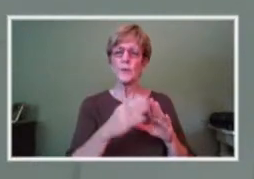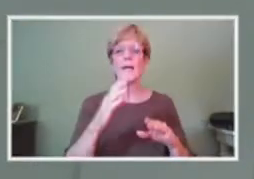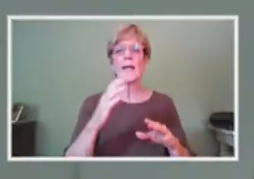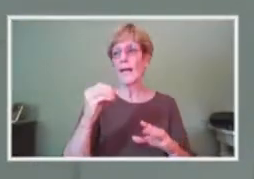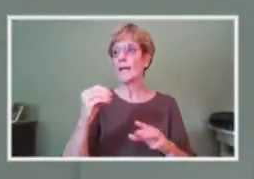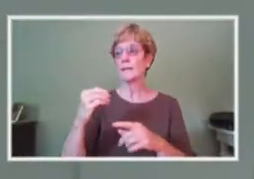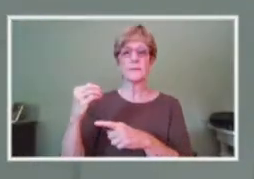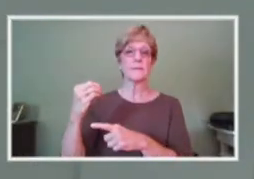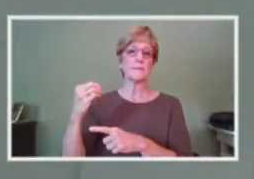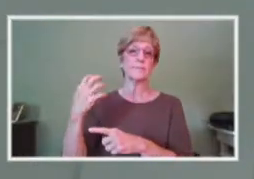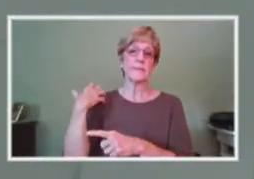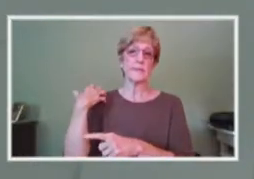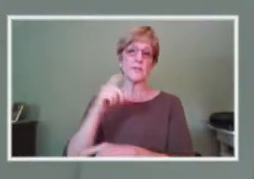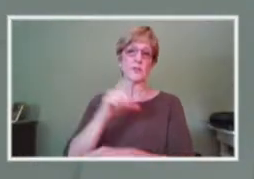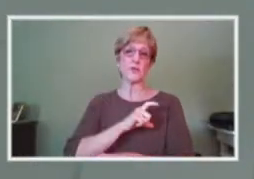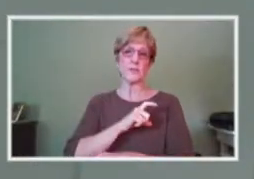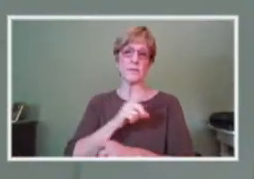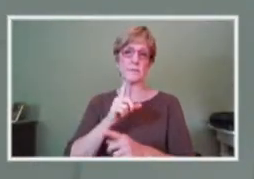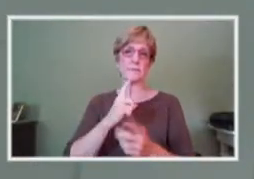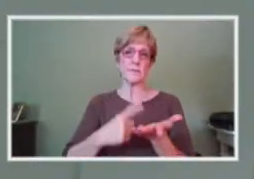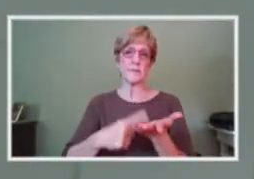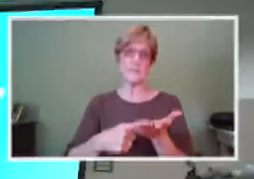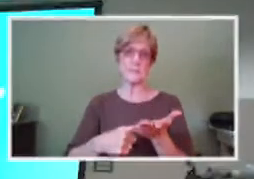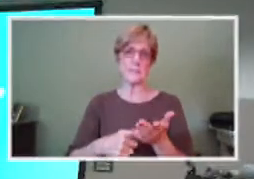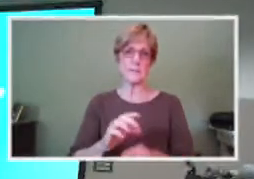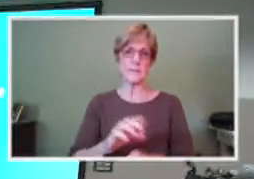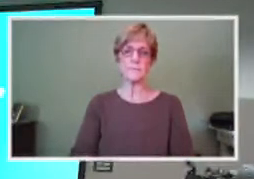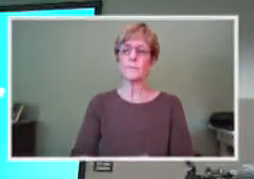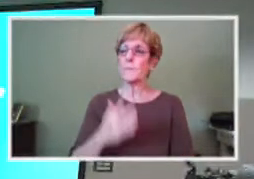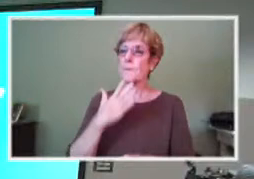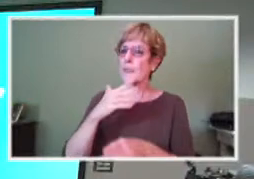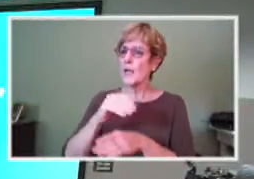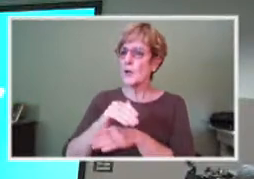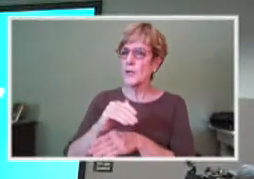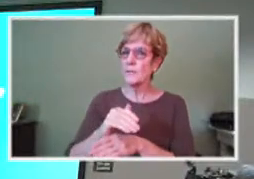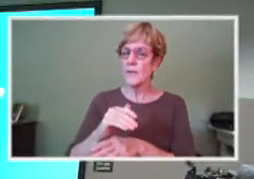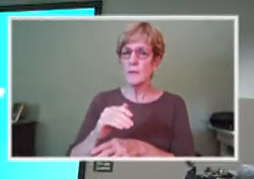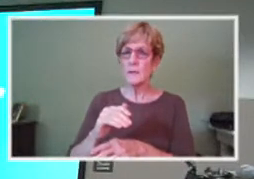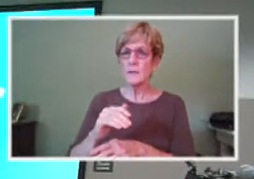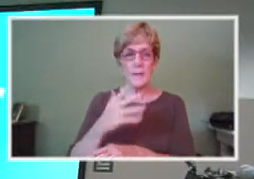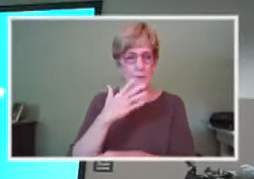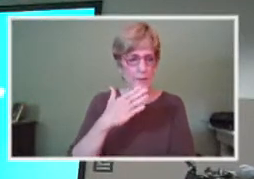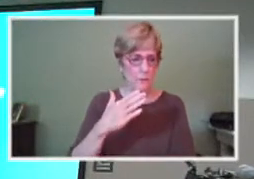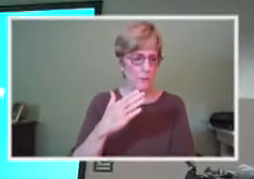them. Good evening, Madam Mayor, members of council. Mr. Rios, thank you.